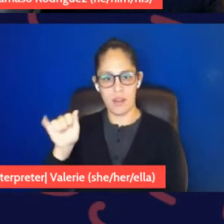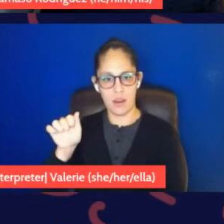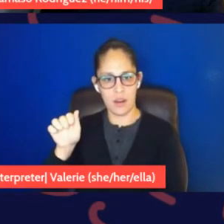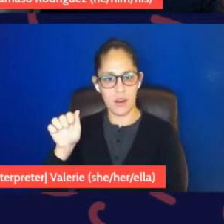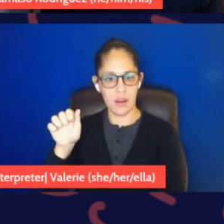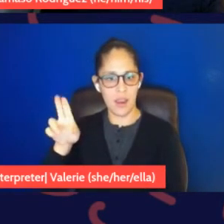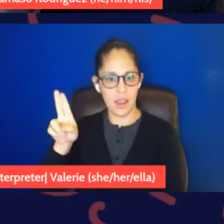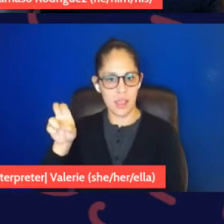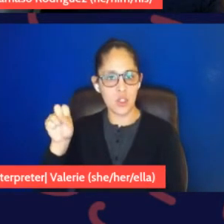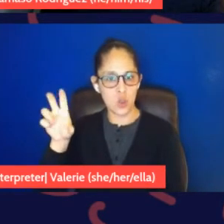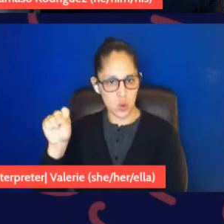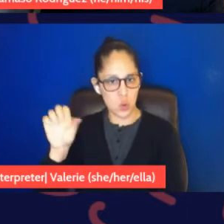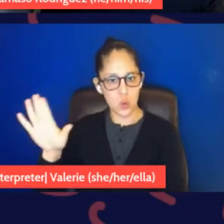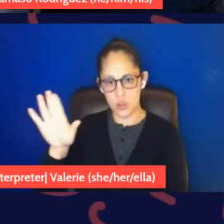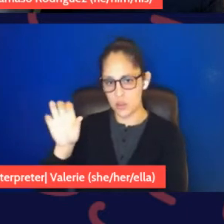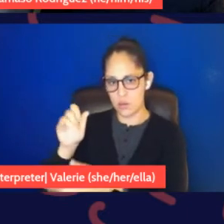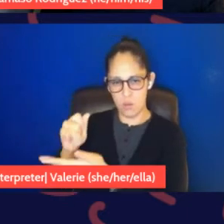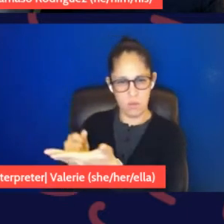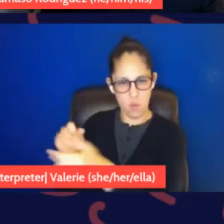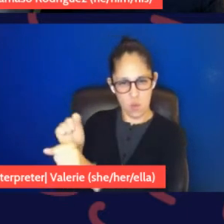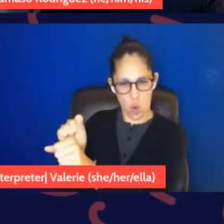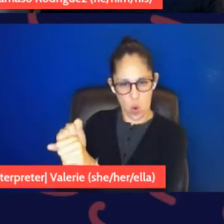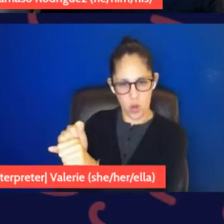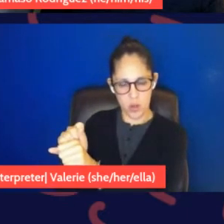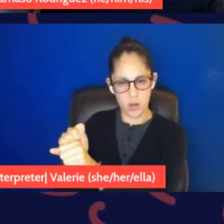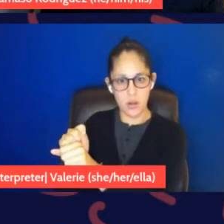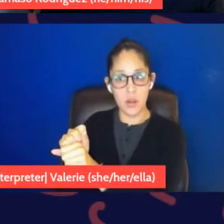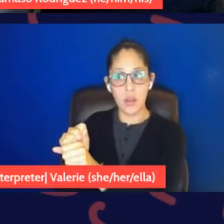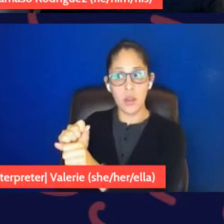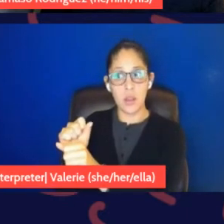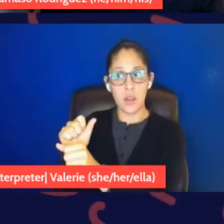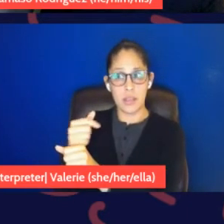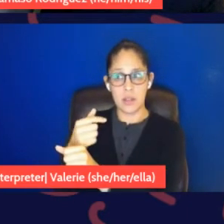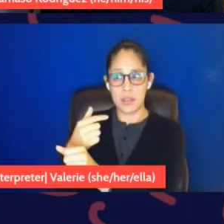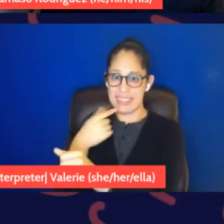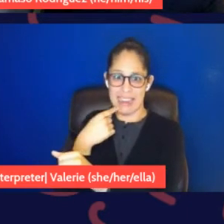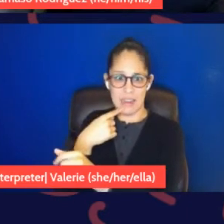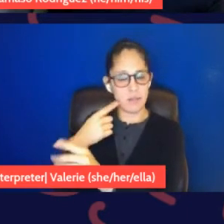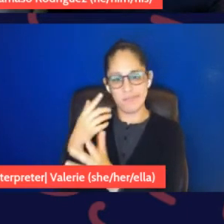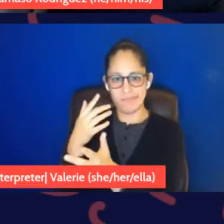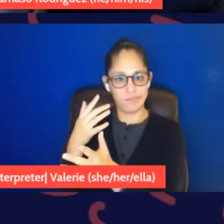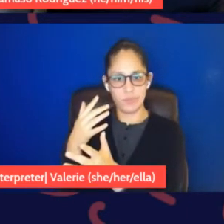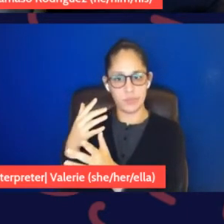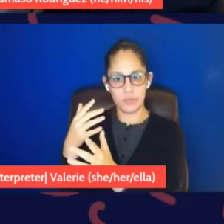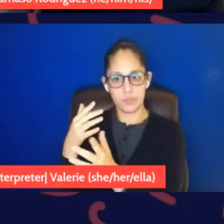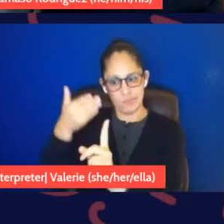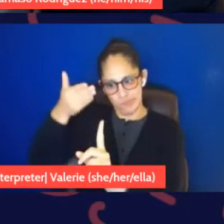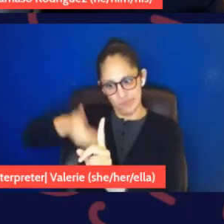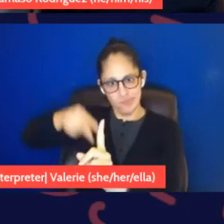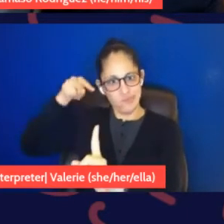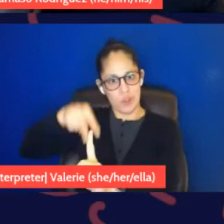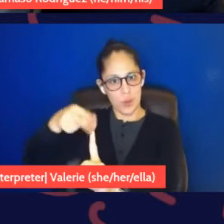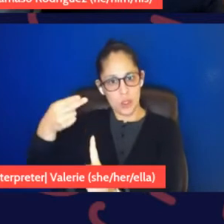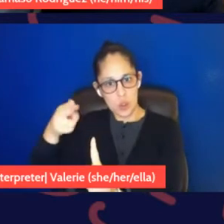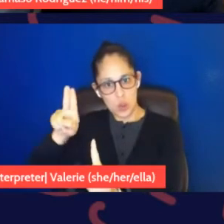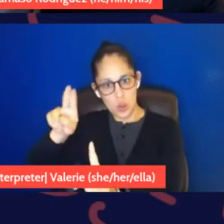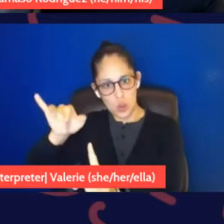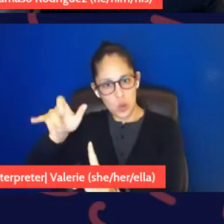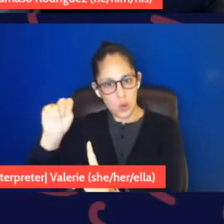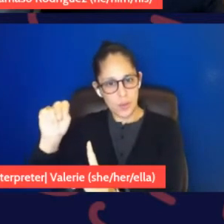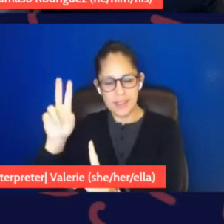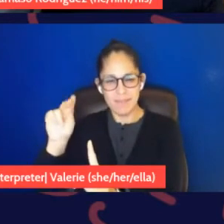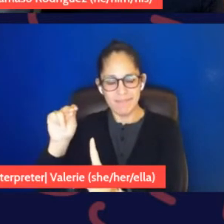work about rather than humanizing, demonizing. You know, if I'm saying that